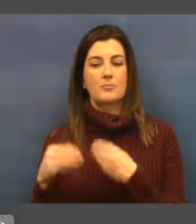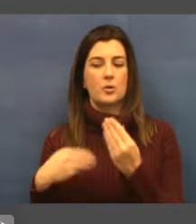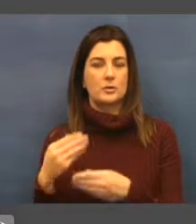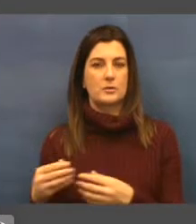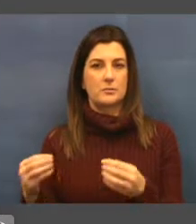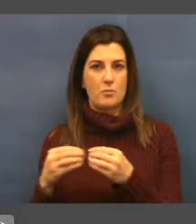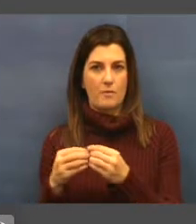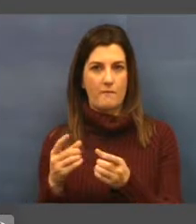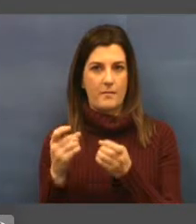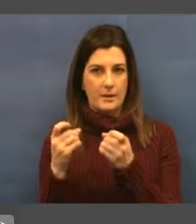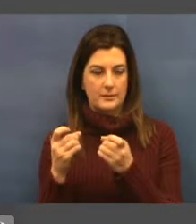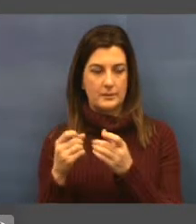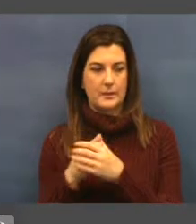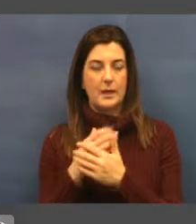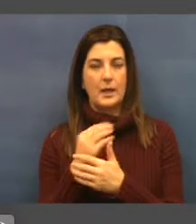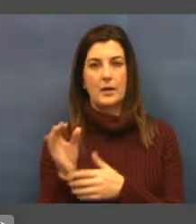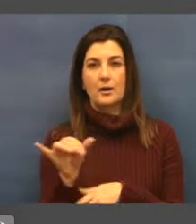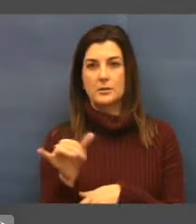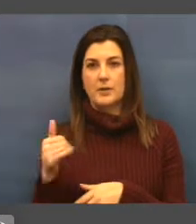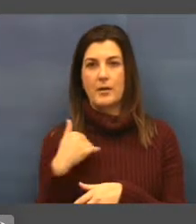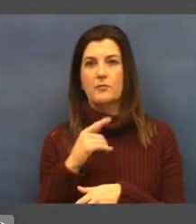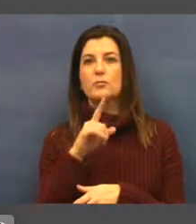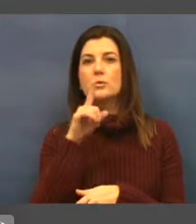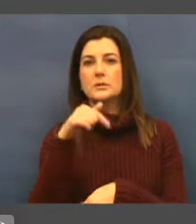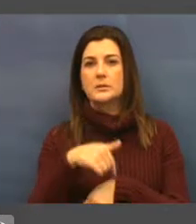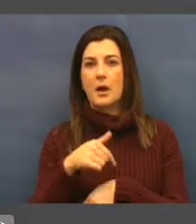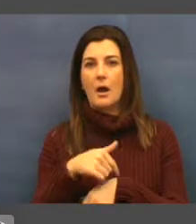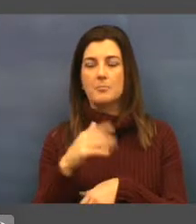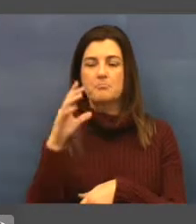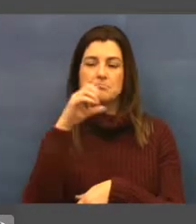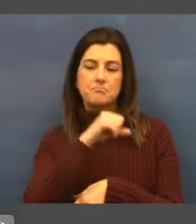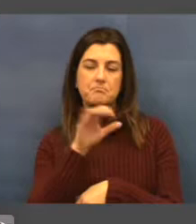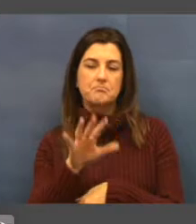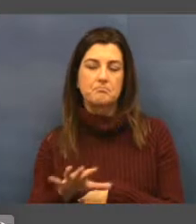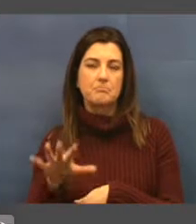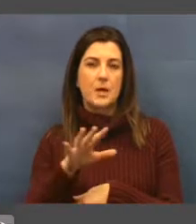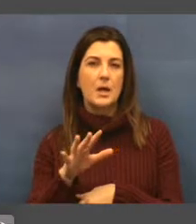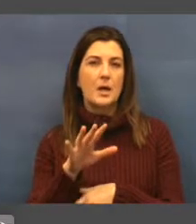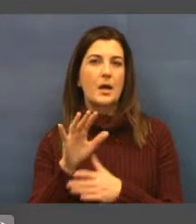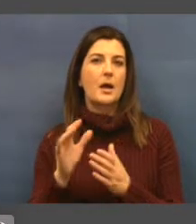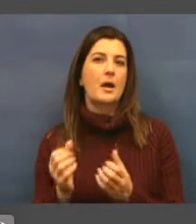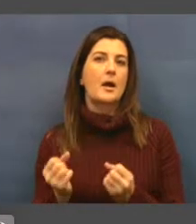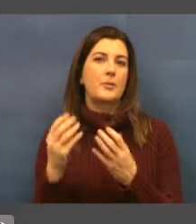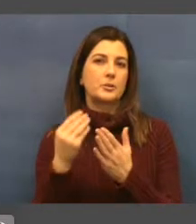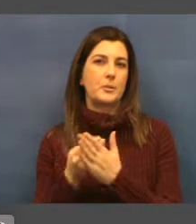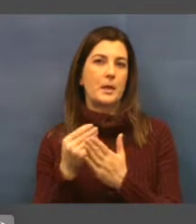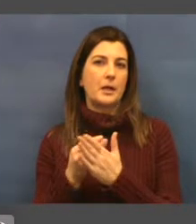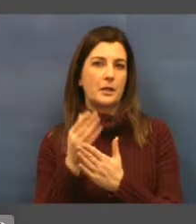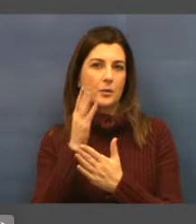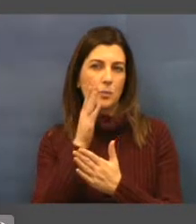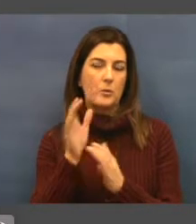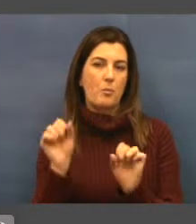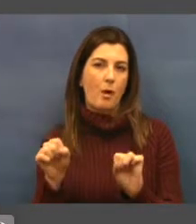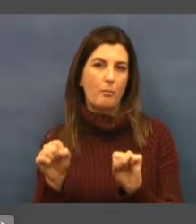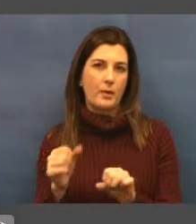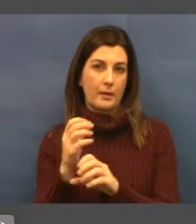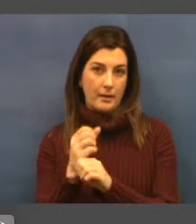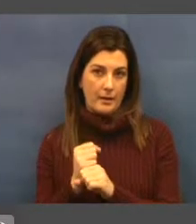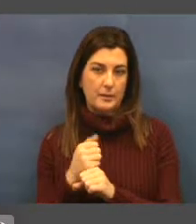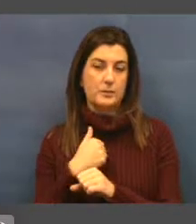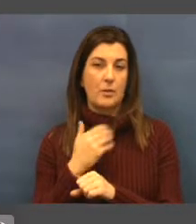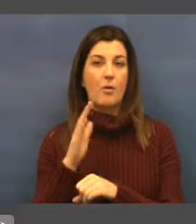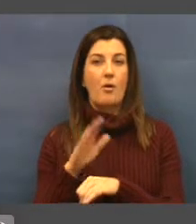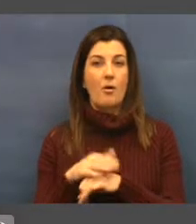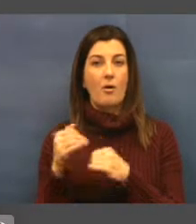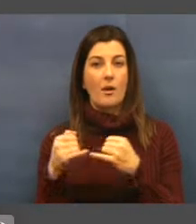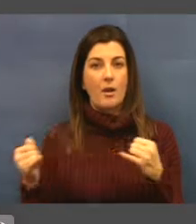more quickly, and you also get a real-time estimate of what you will likely be assessed for. So online applications